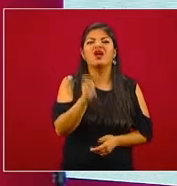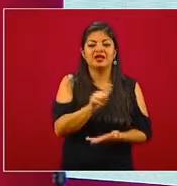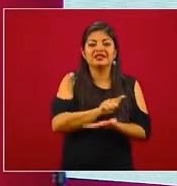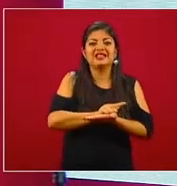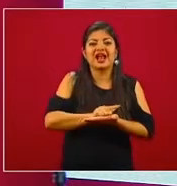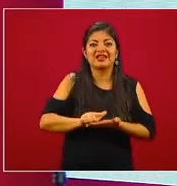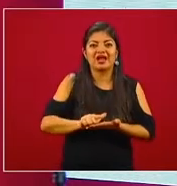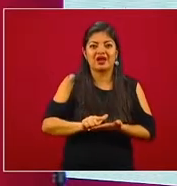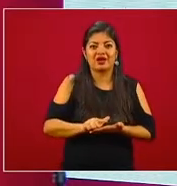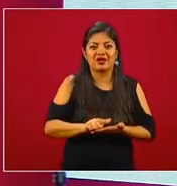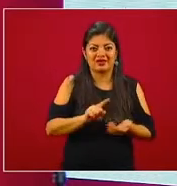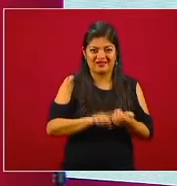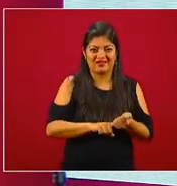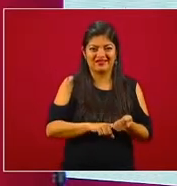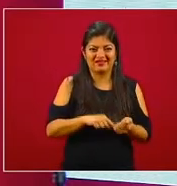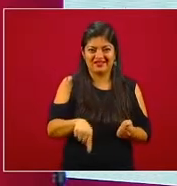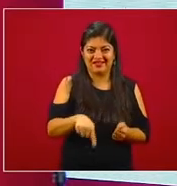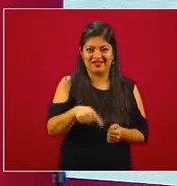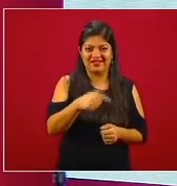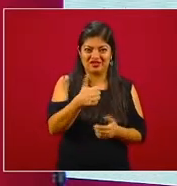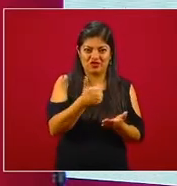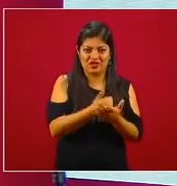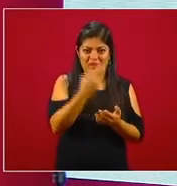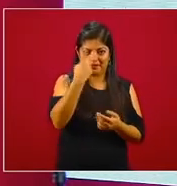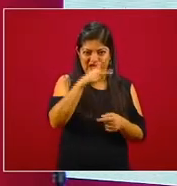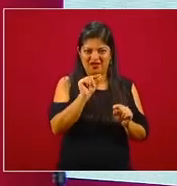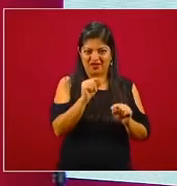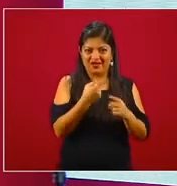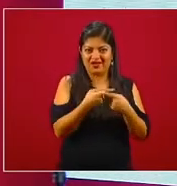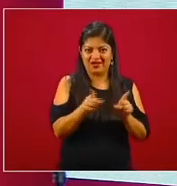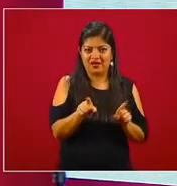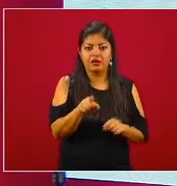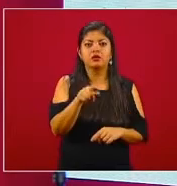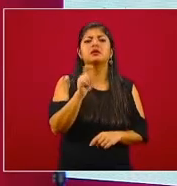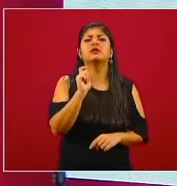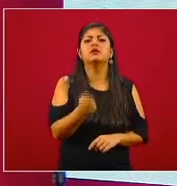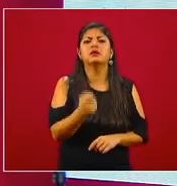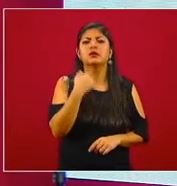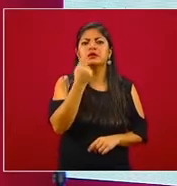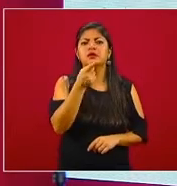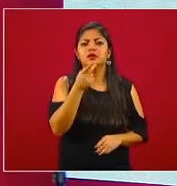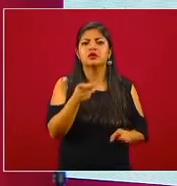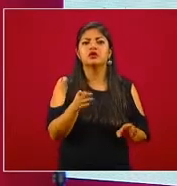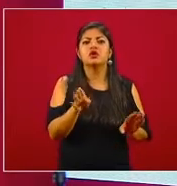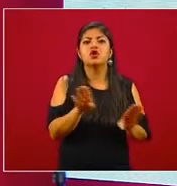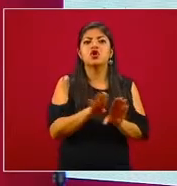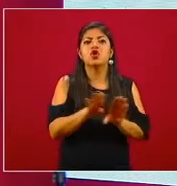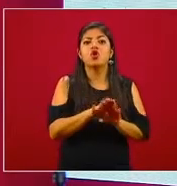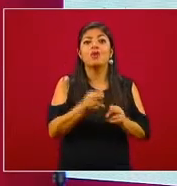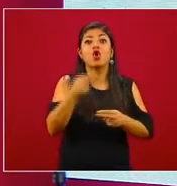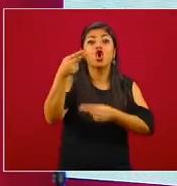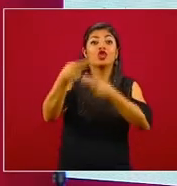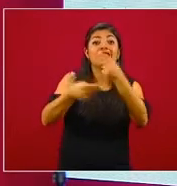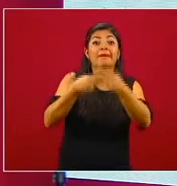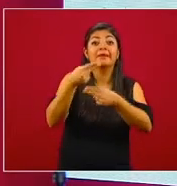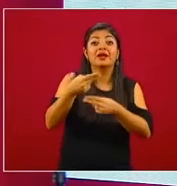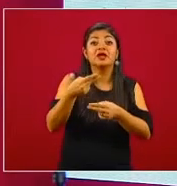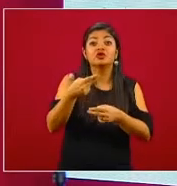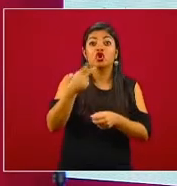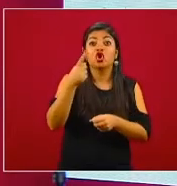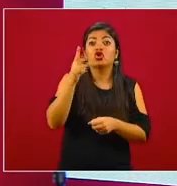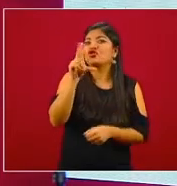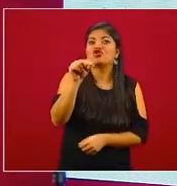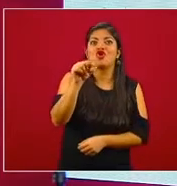them donde es was análogo al the que no tiene la Ciudad circulation de México, policy en for donde no vehicles, se puede circular, pero which no was por temas regulated de and contaminación sanitized. ambiental, sino